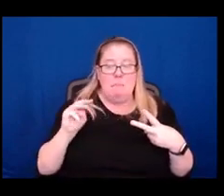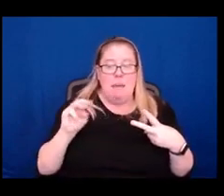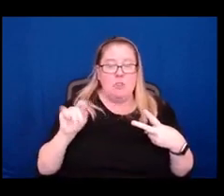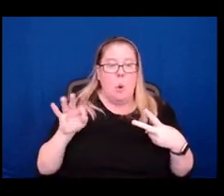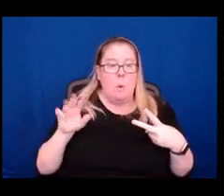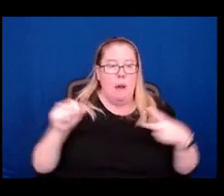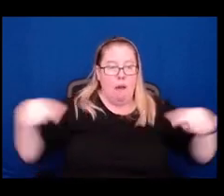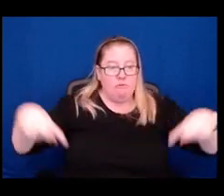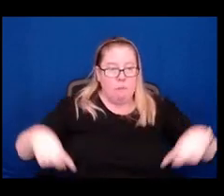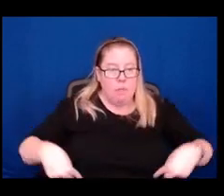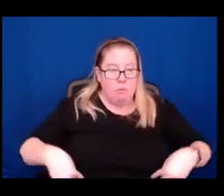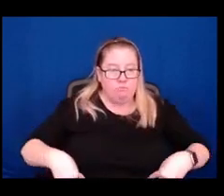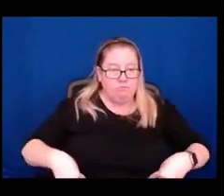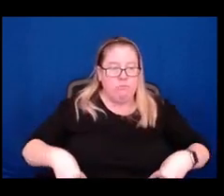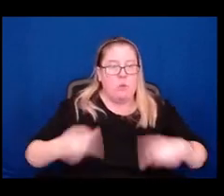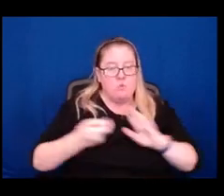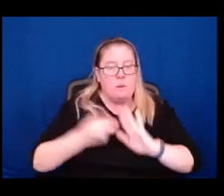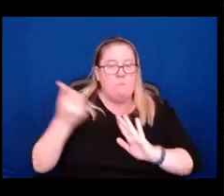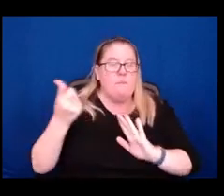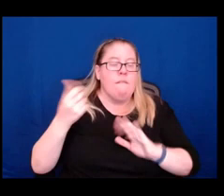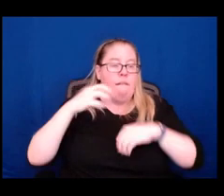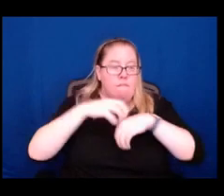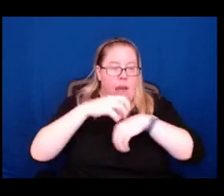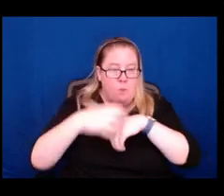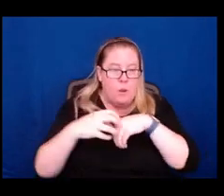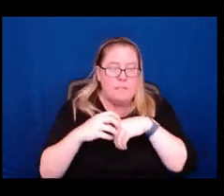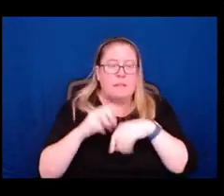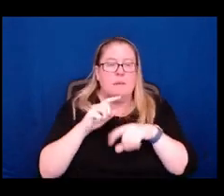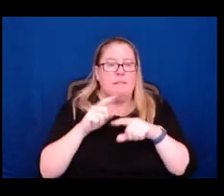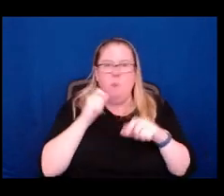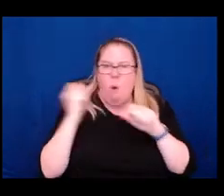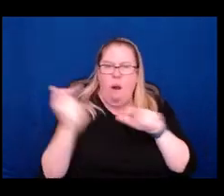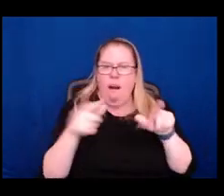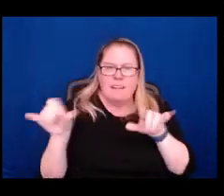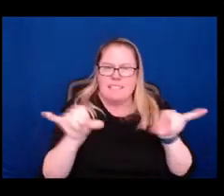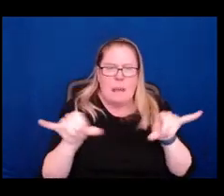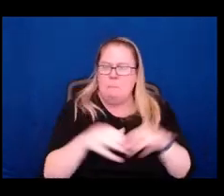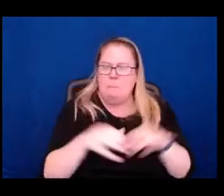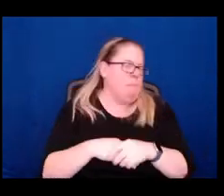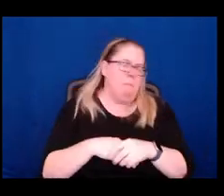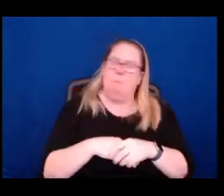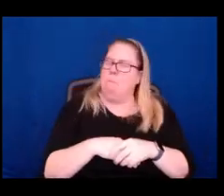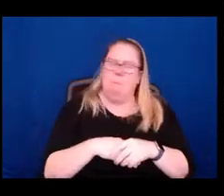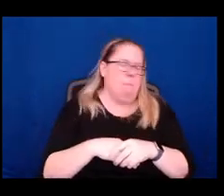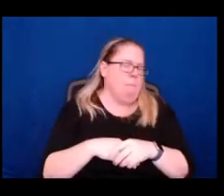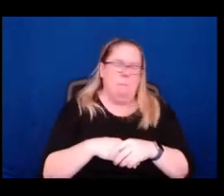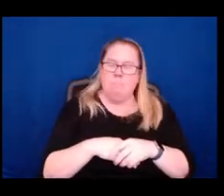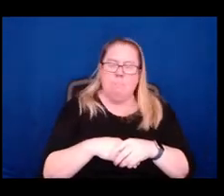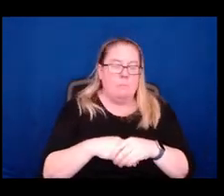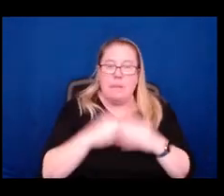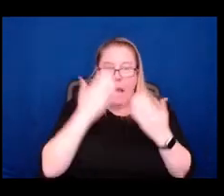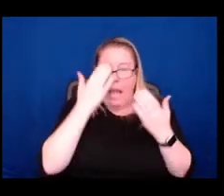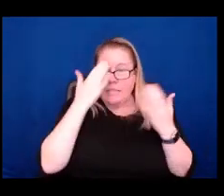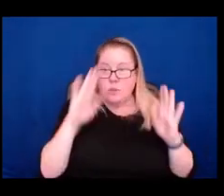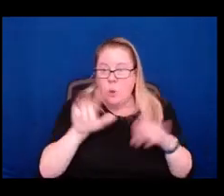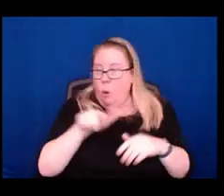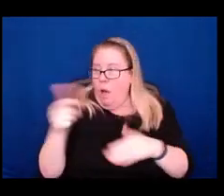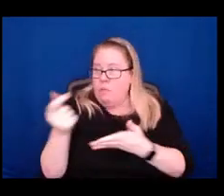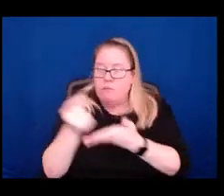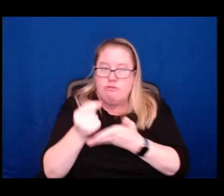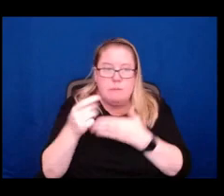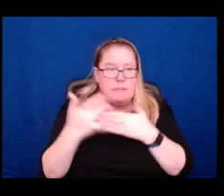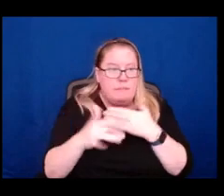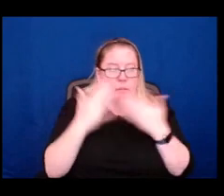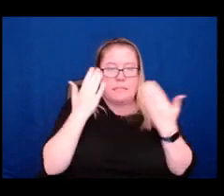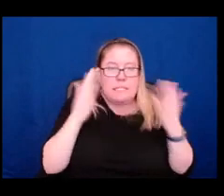hematoma from a robotic myomectomy. And that is not the case for everyone, but I was not aware that there were